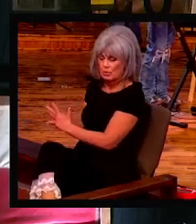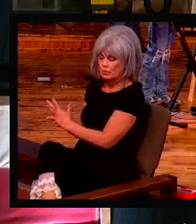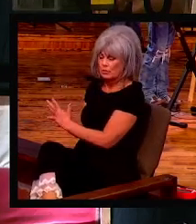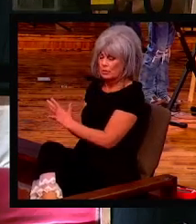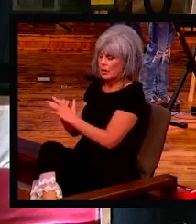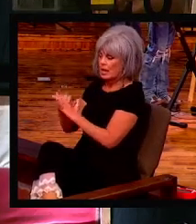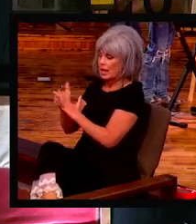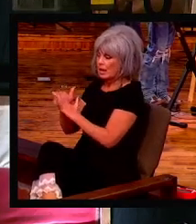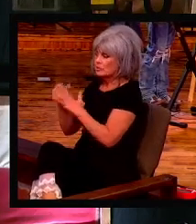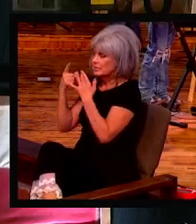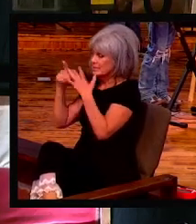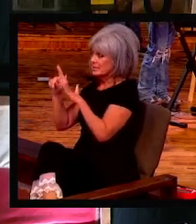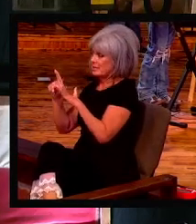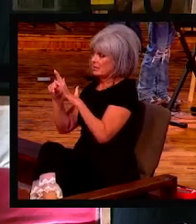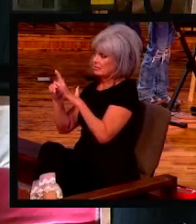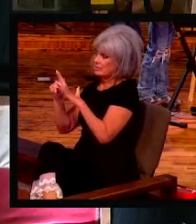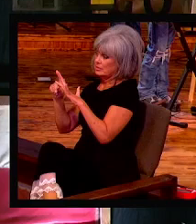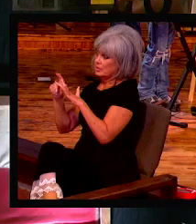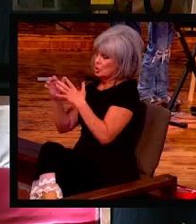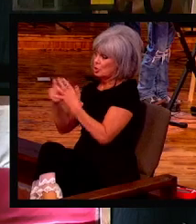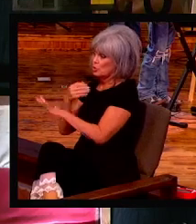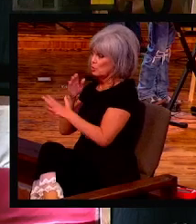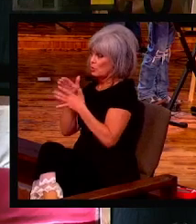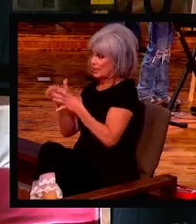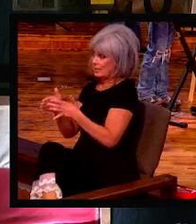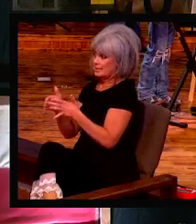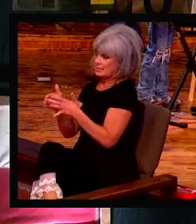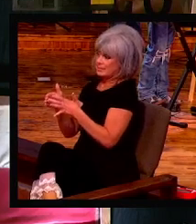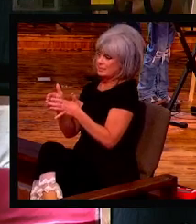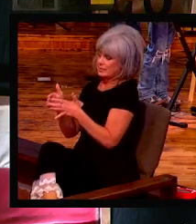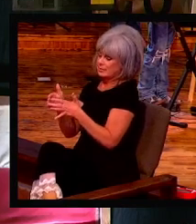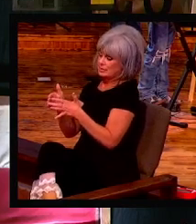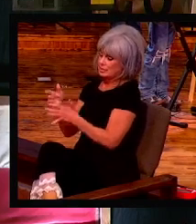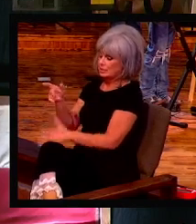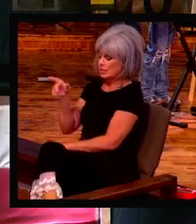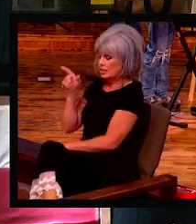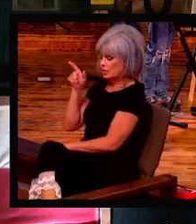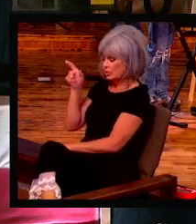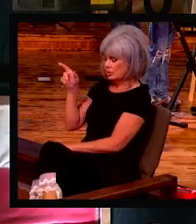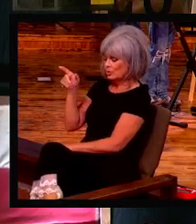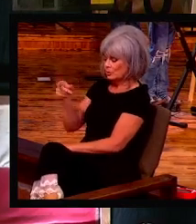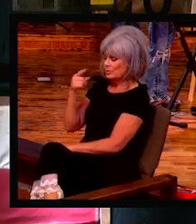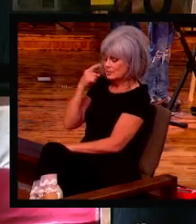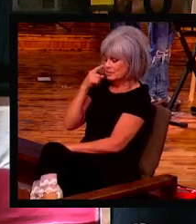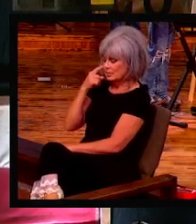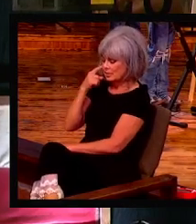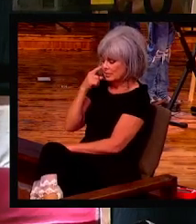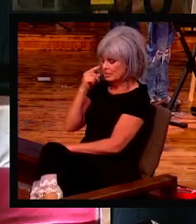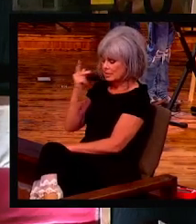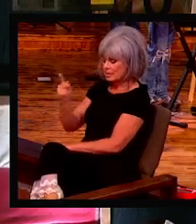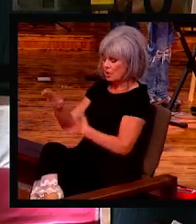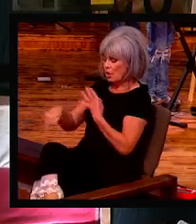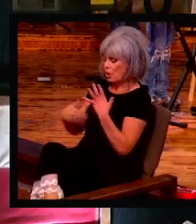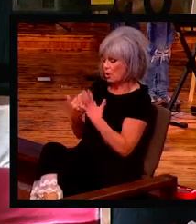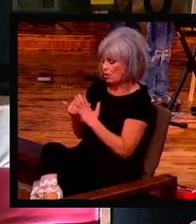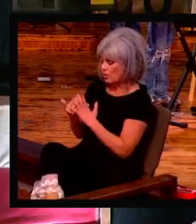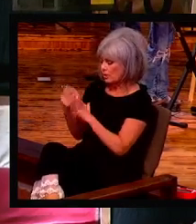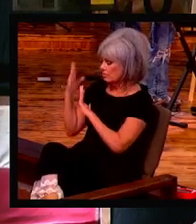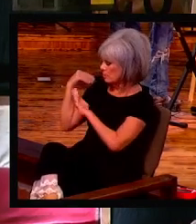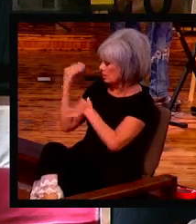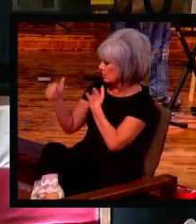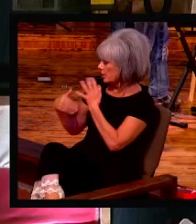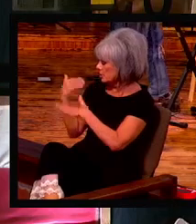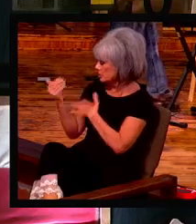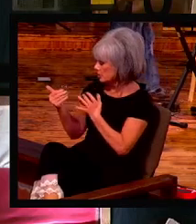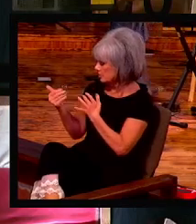thought to see it. And he said, now, you see everything that took place before your daughter was born and all the preparation that took place for your